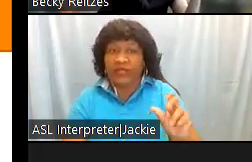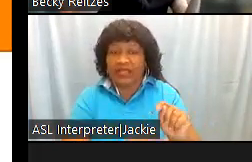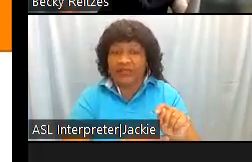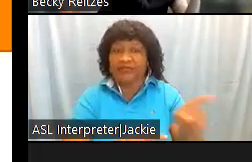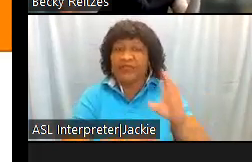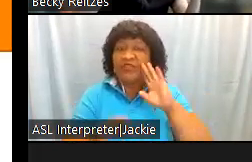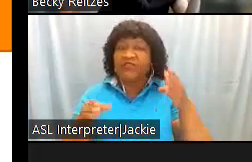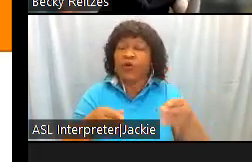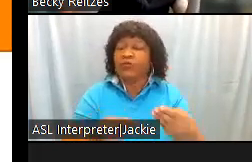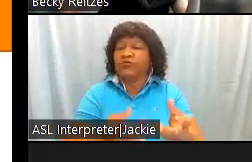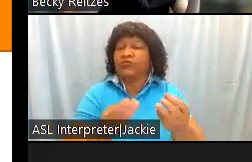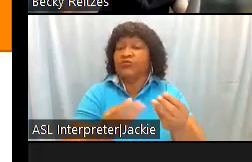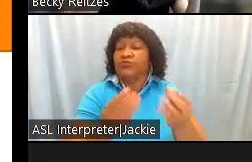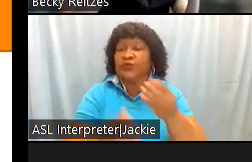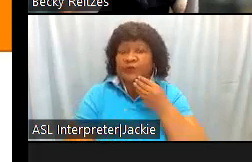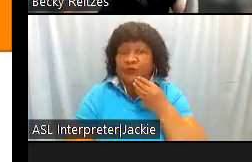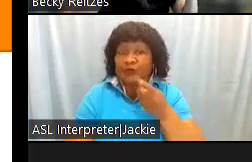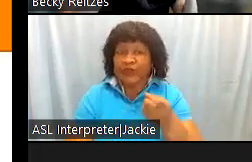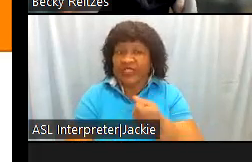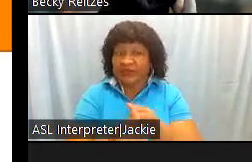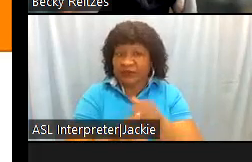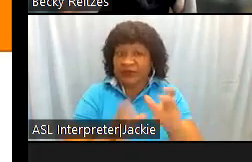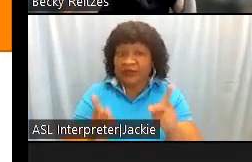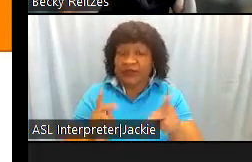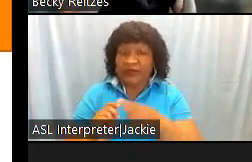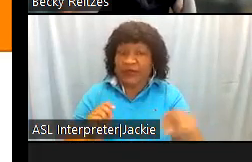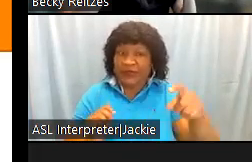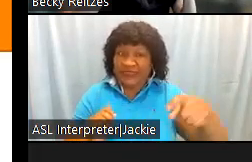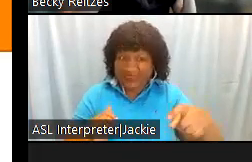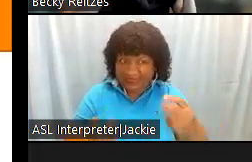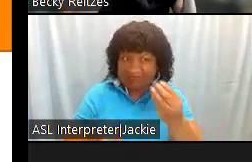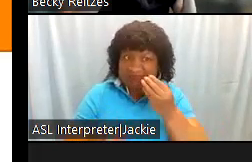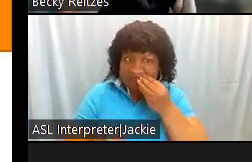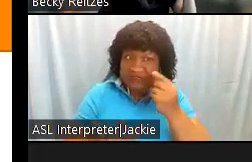delivering food and supporting folks with other necessities